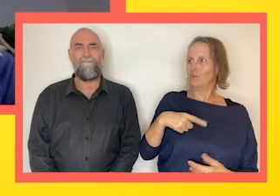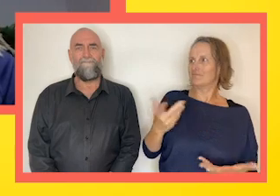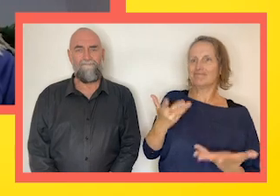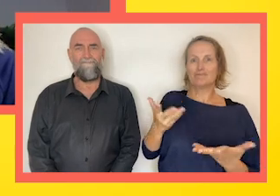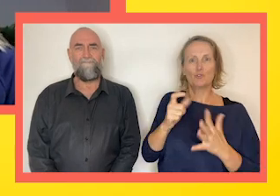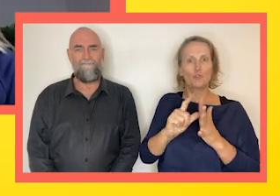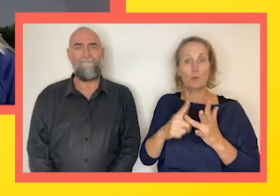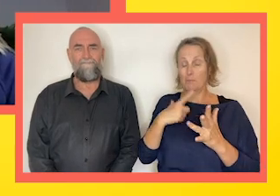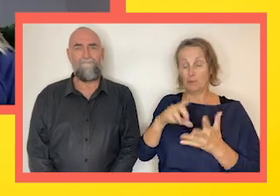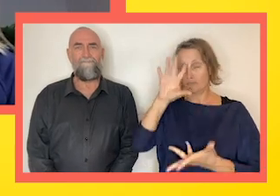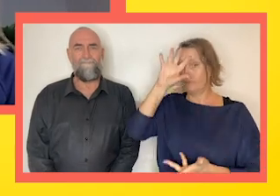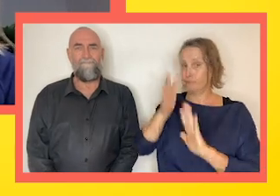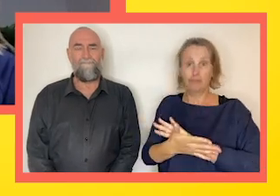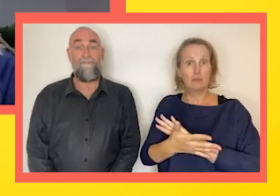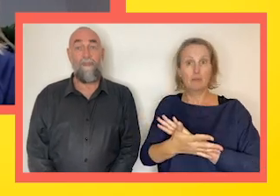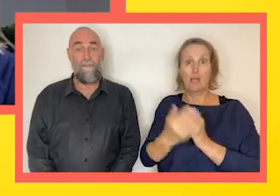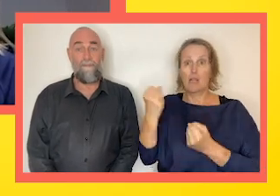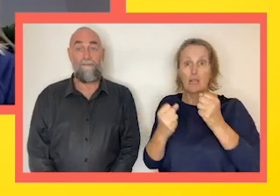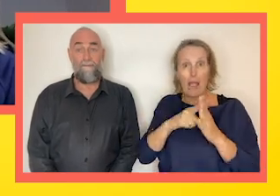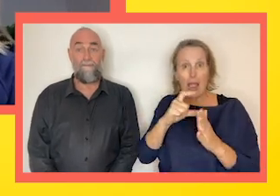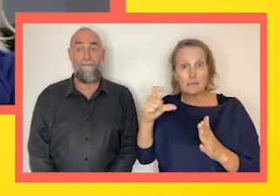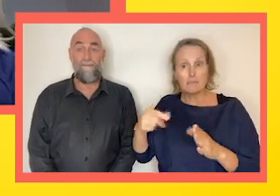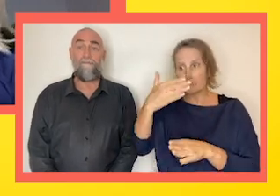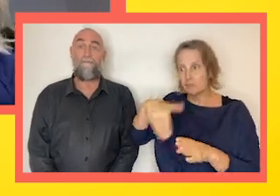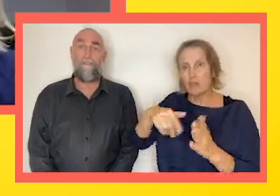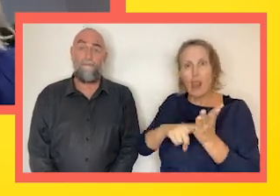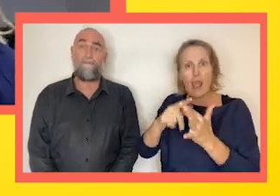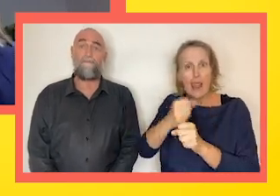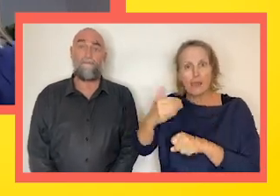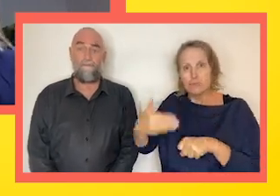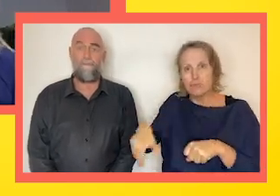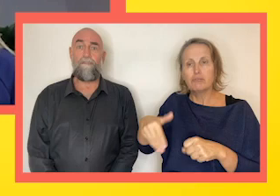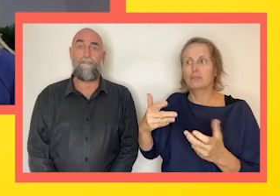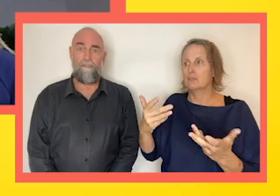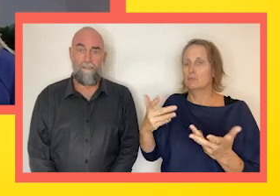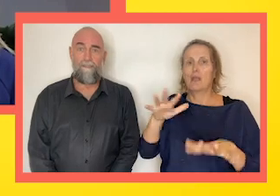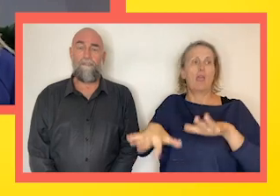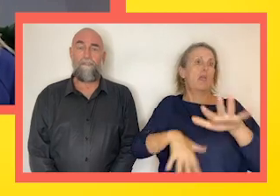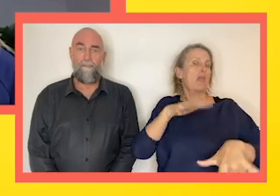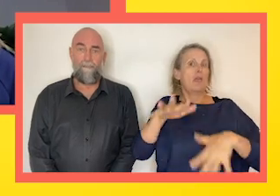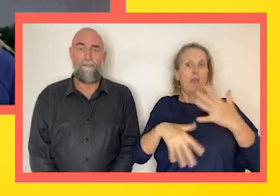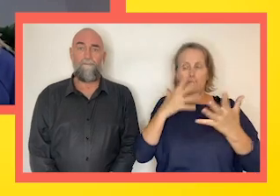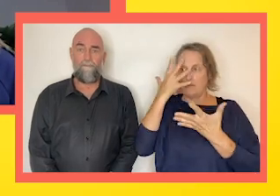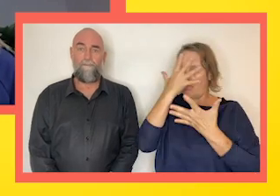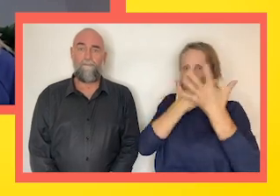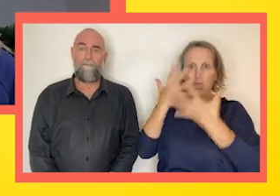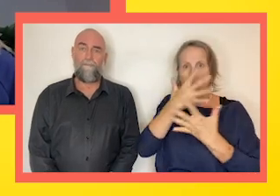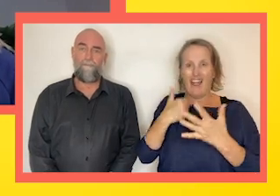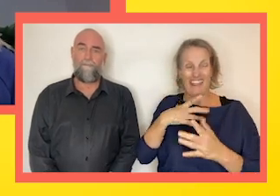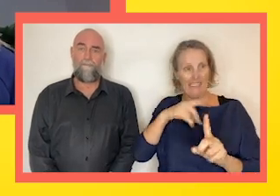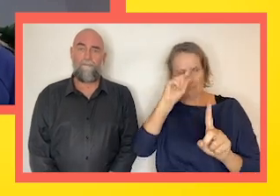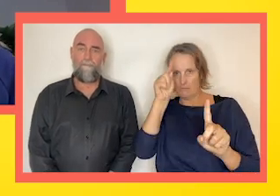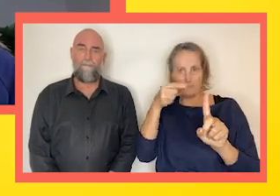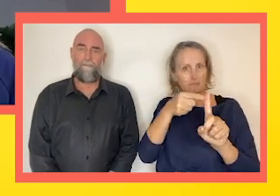like when everything in your life's just been completely turned upside down and changed, and, you know, you've gone through so much